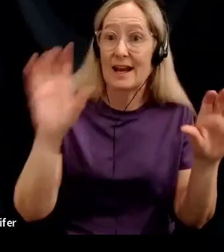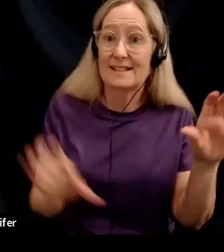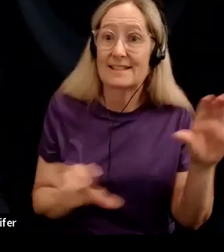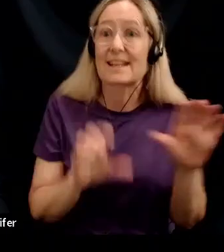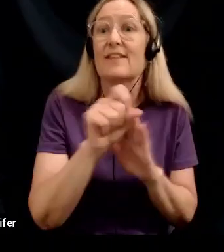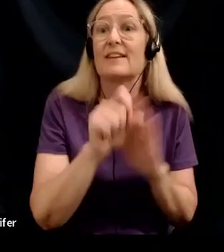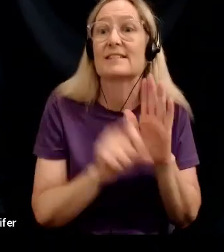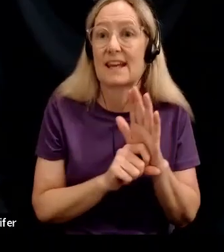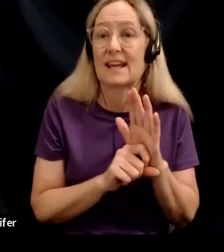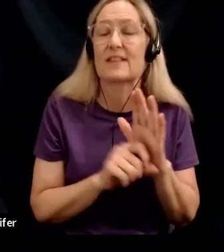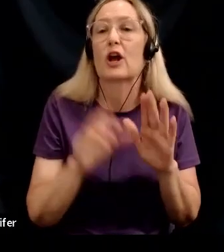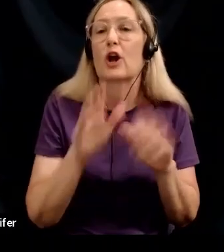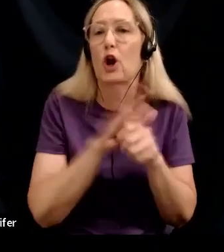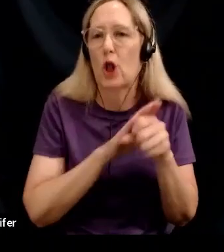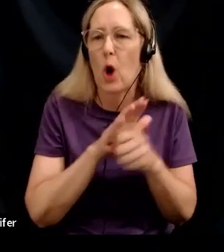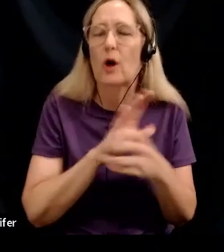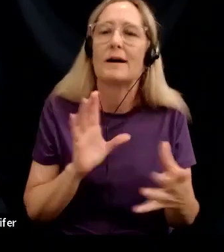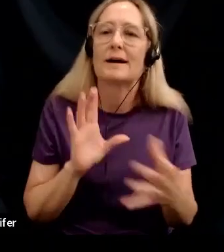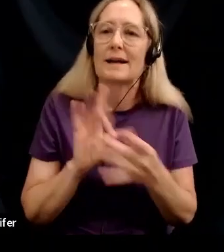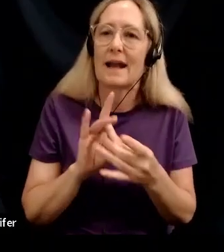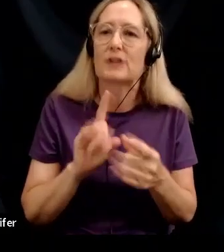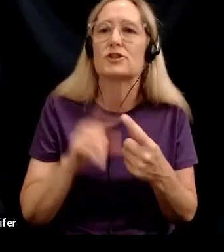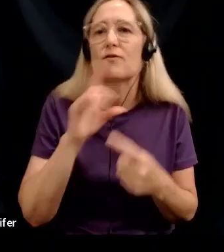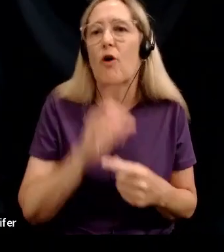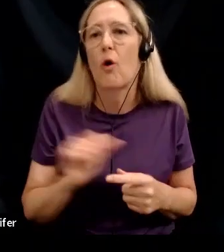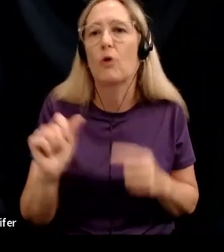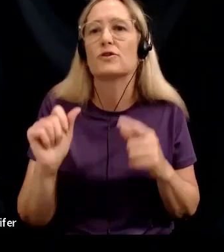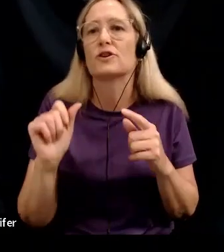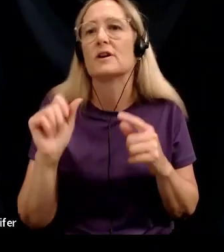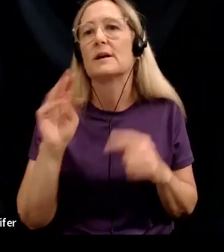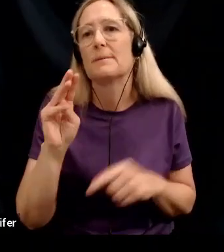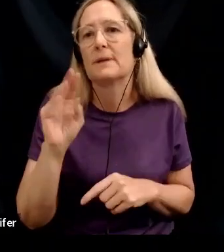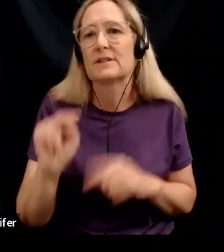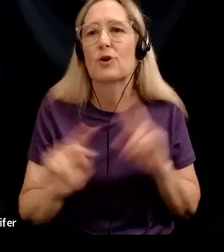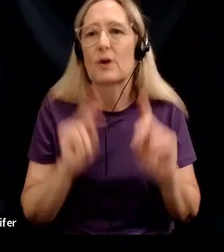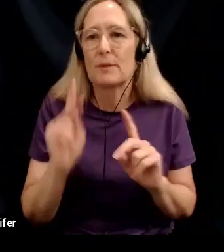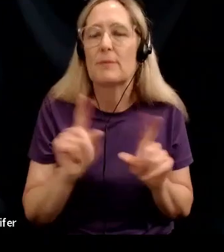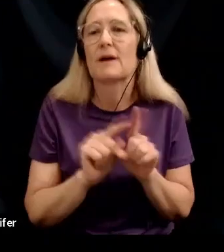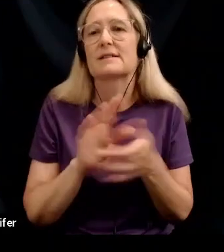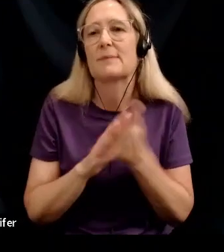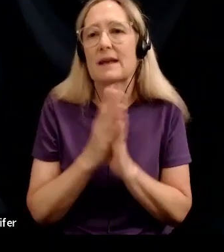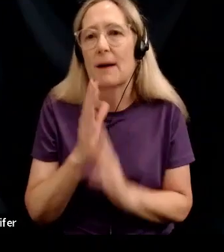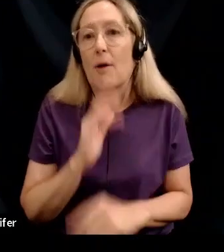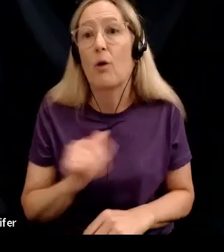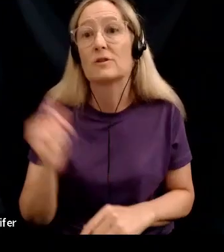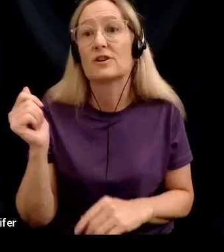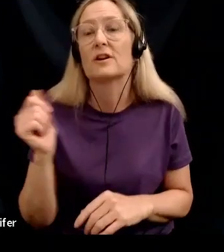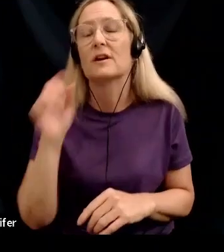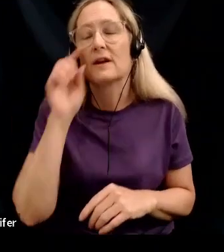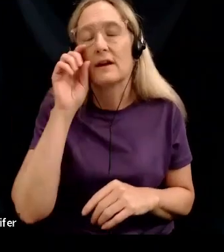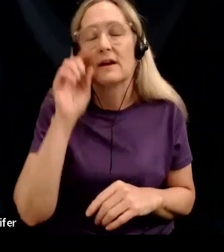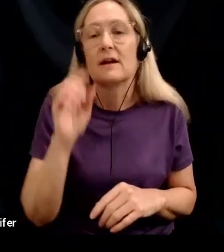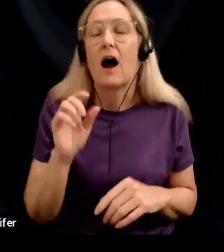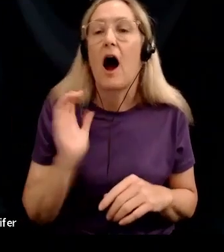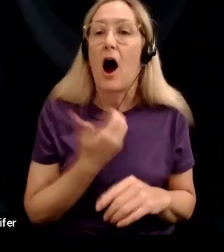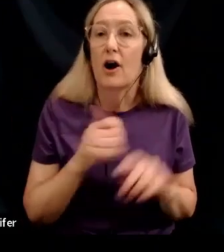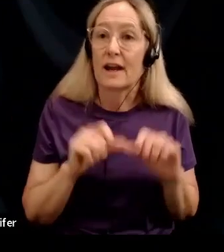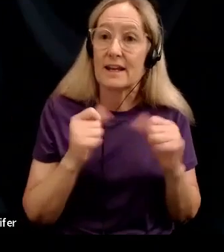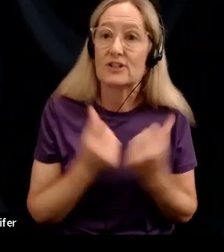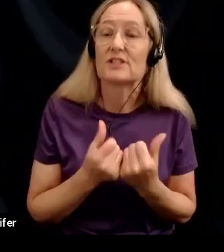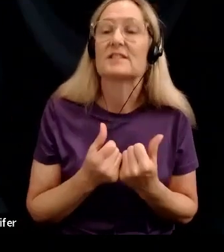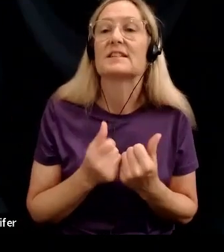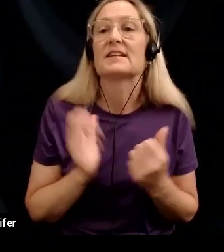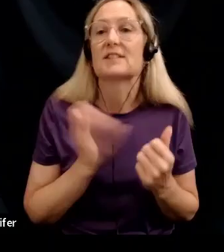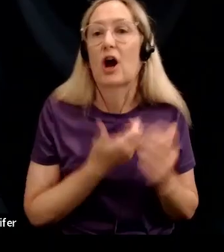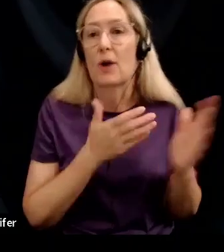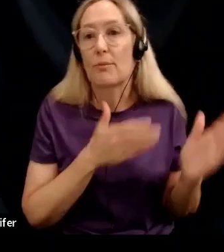that are the local connections to older Minnesotans and the community support they need as they age. The Arrowhead Area Agency on Aging's